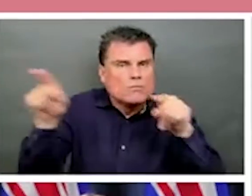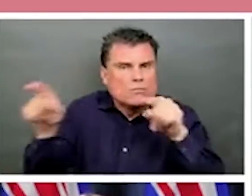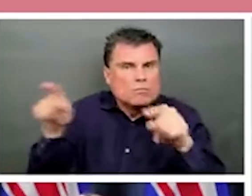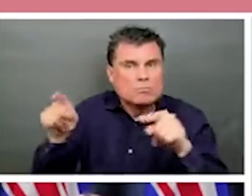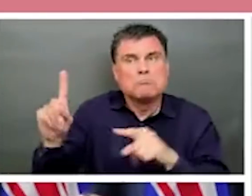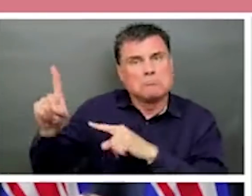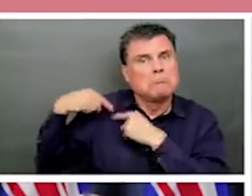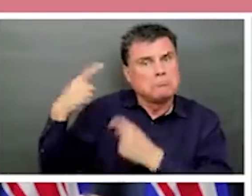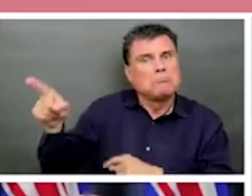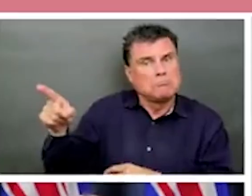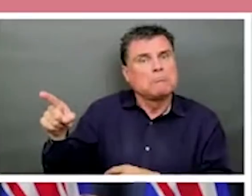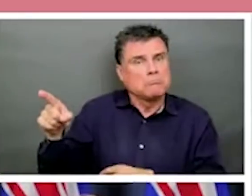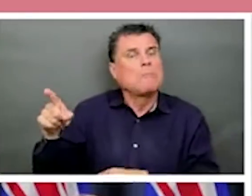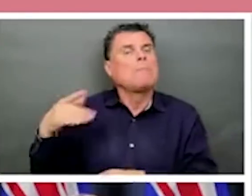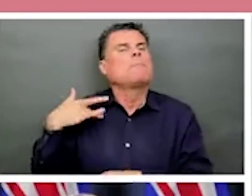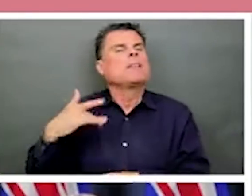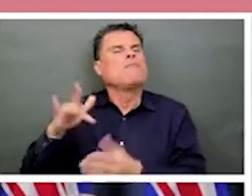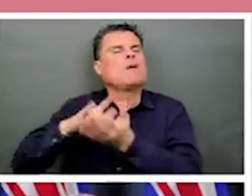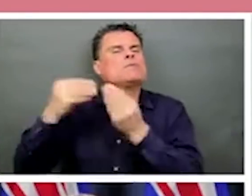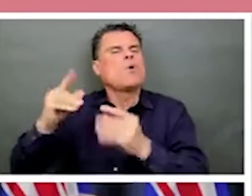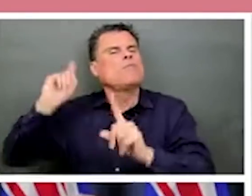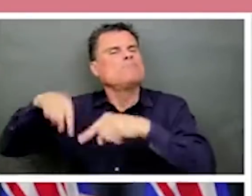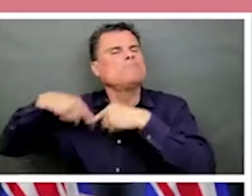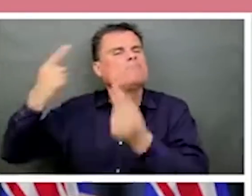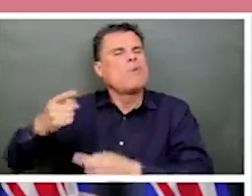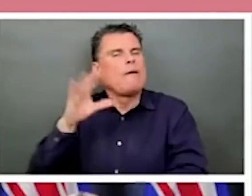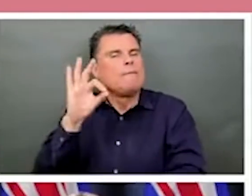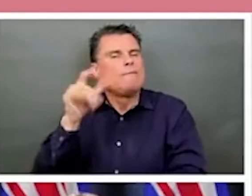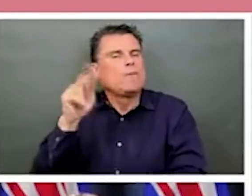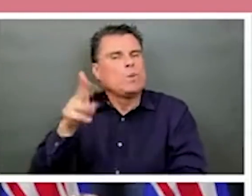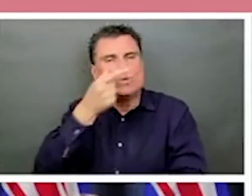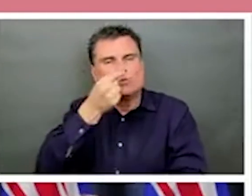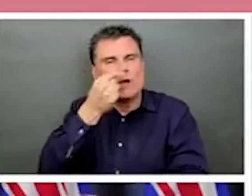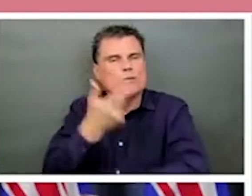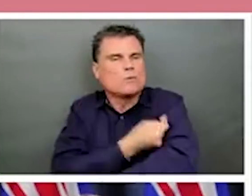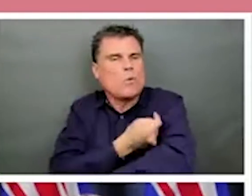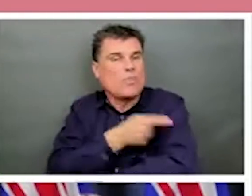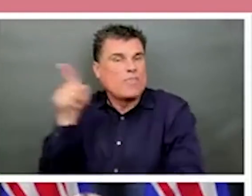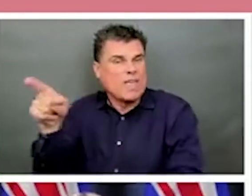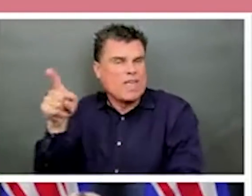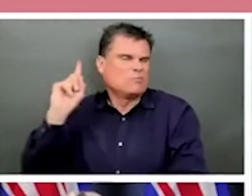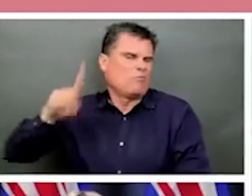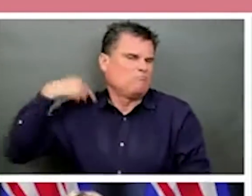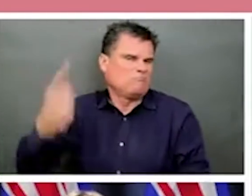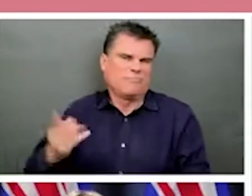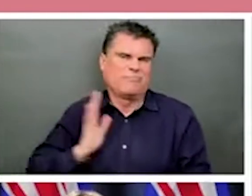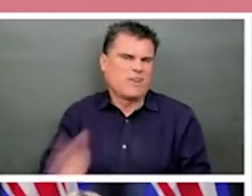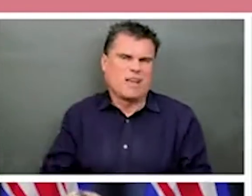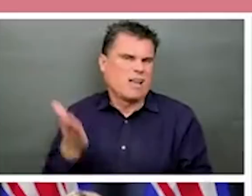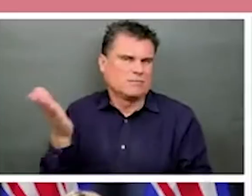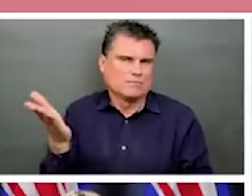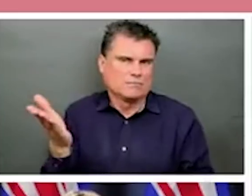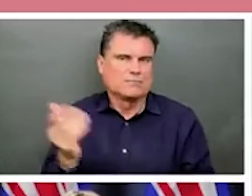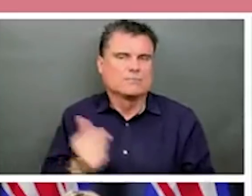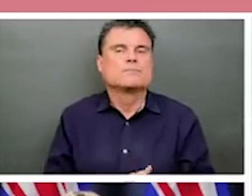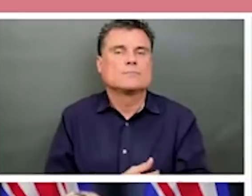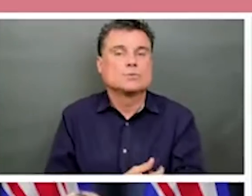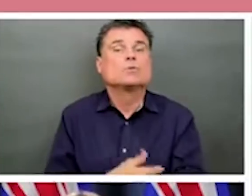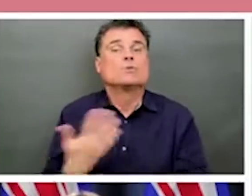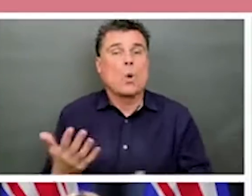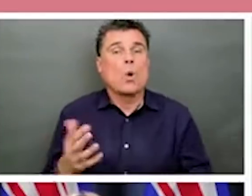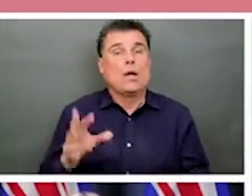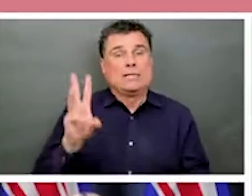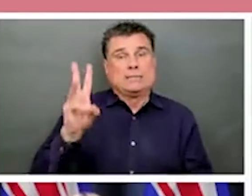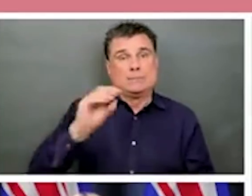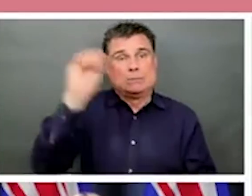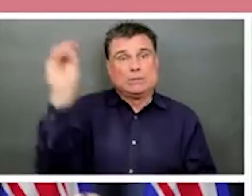are ready and able to take this up. About 60%, as you can see from our targeted groups, are people who can be identified through